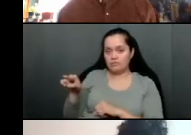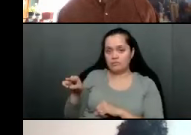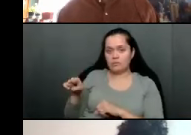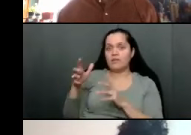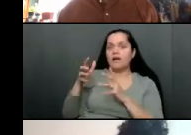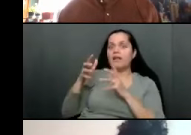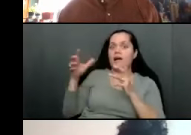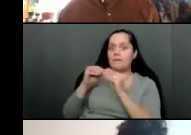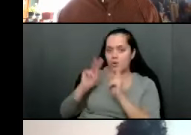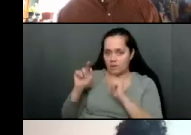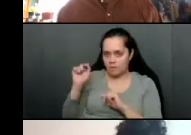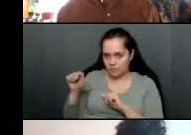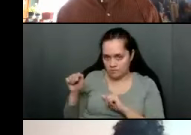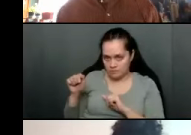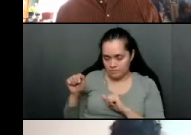lots more people.